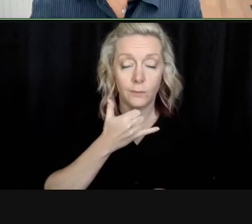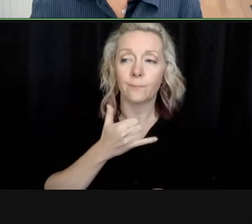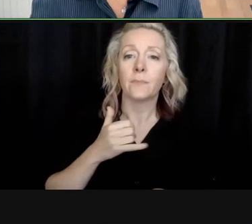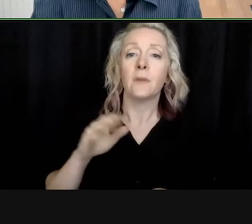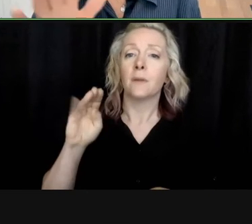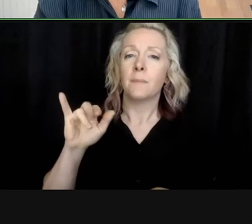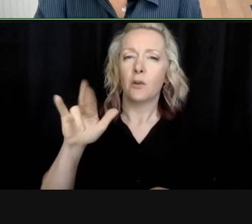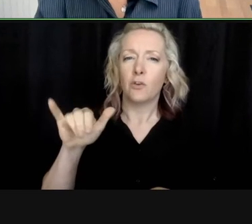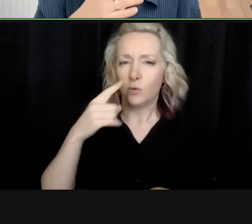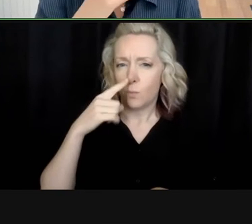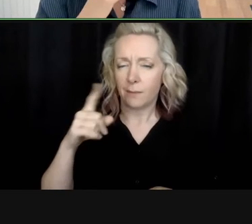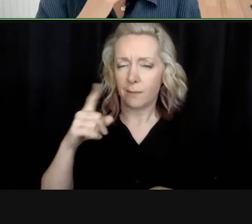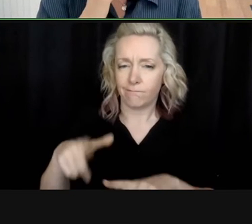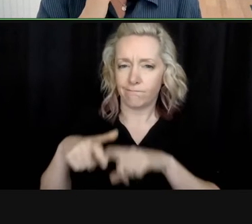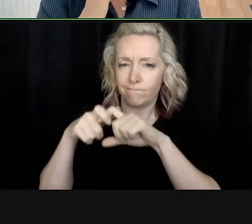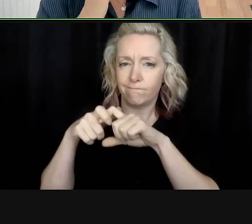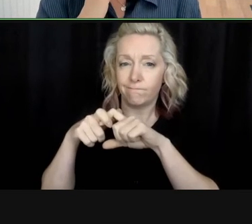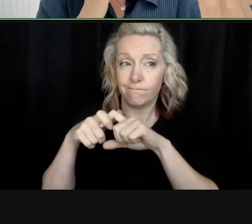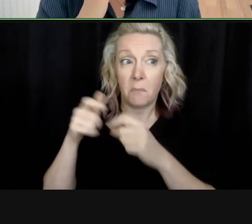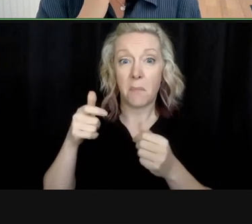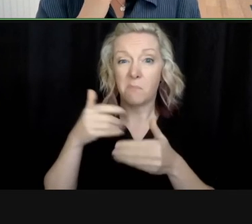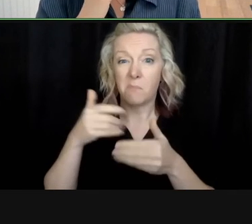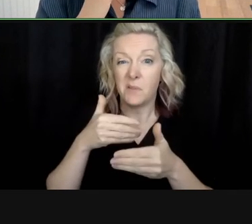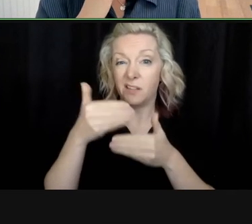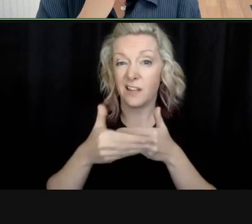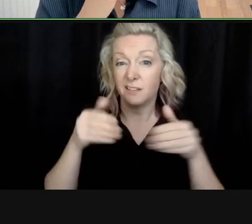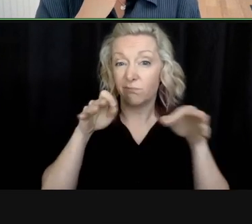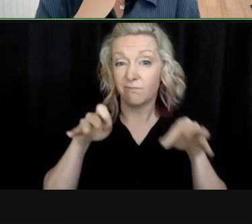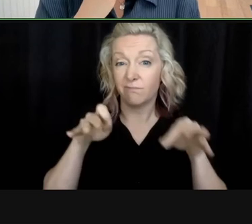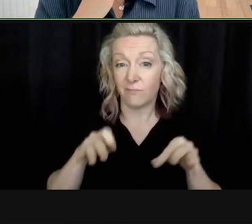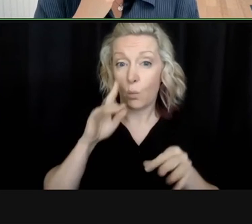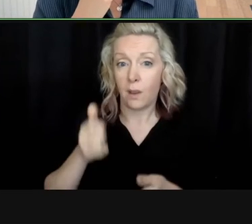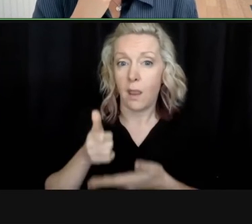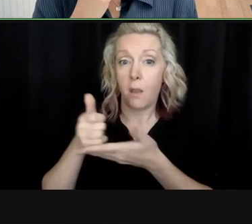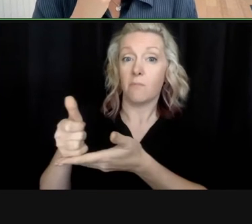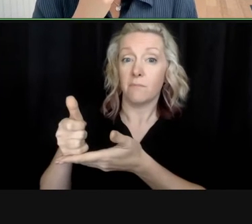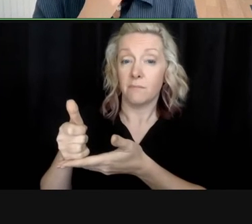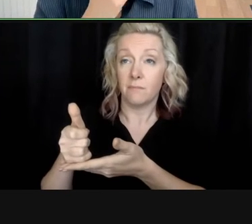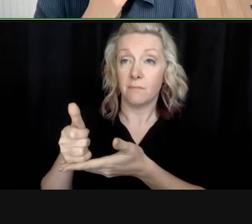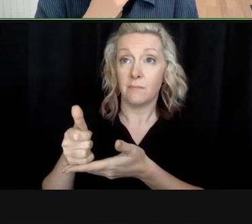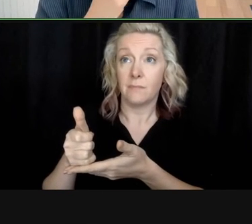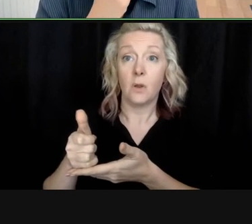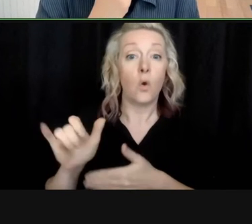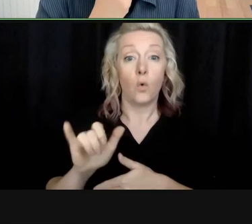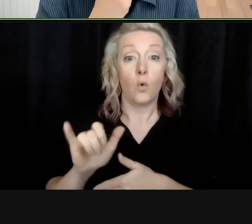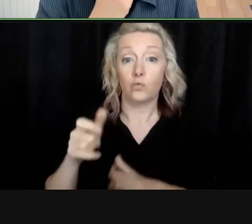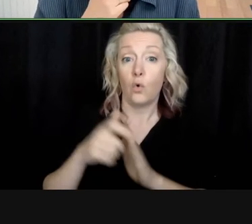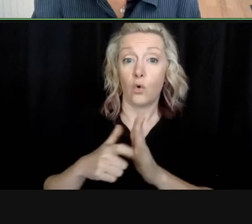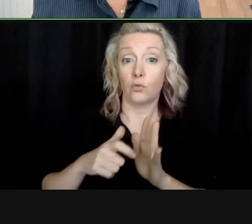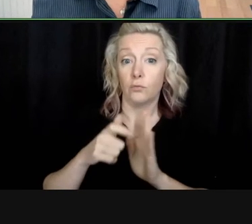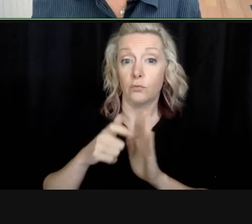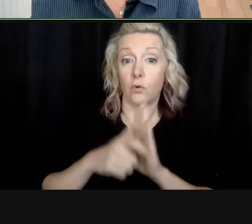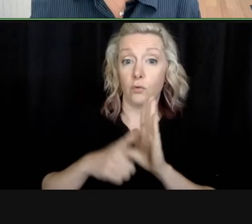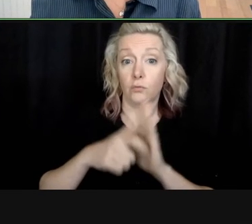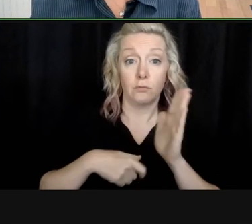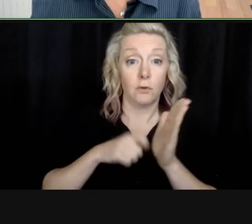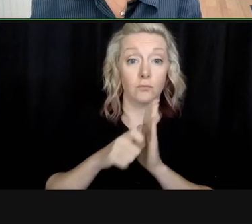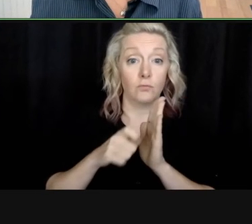Mary. And maybe some of this information will be helpful. And even sharing the article that Maurice and I wrote could be helpful.